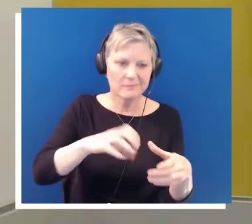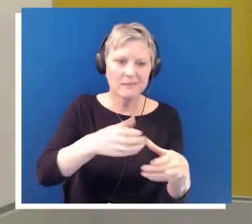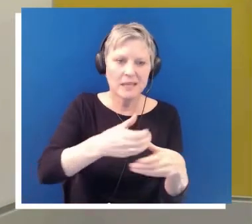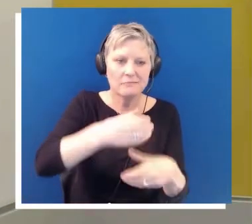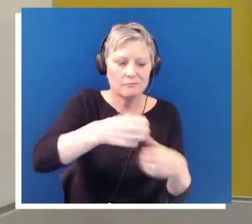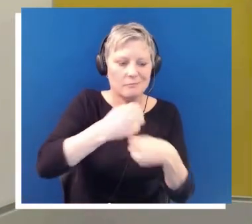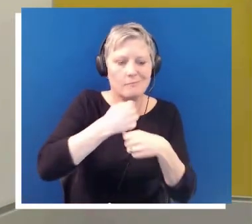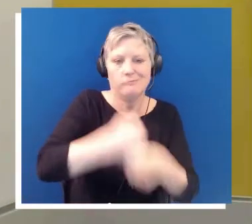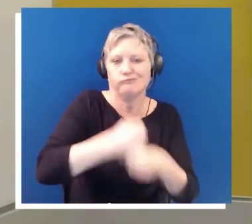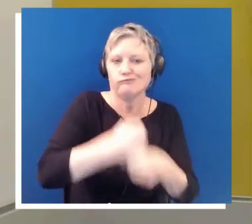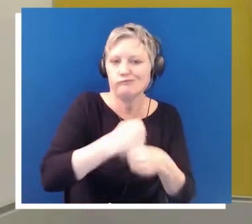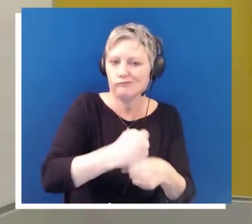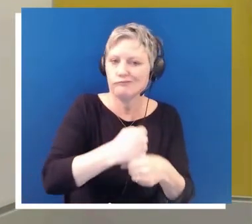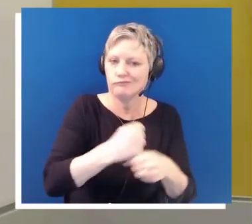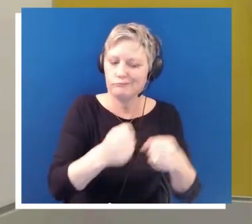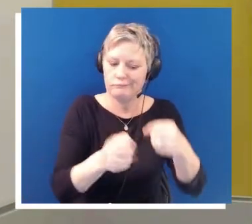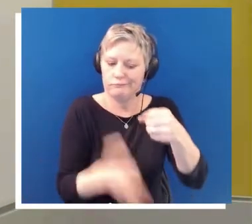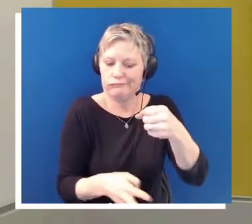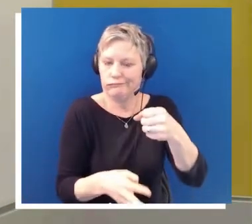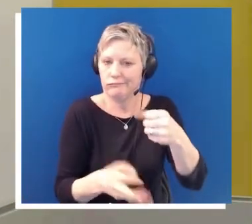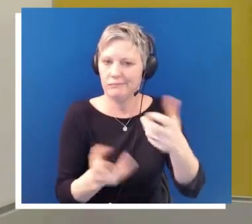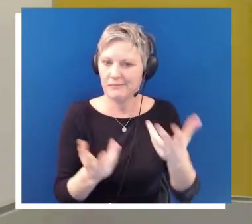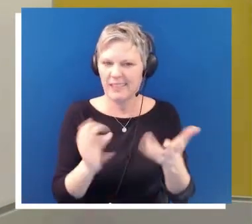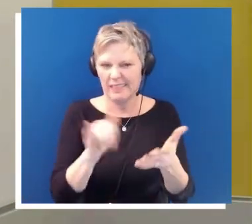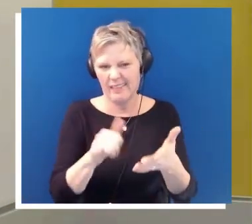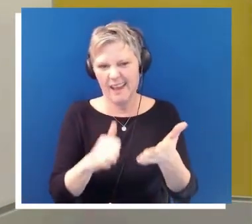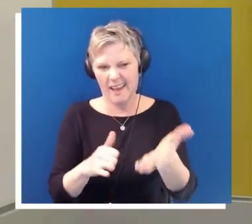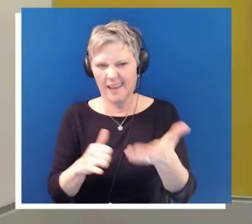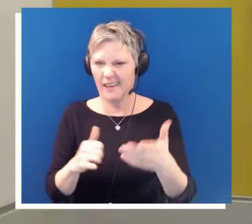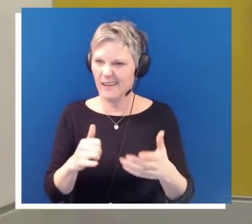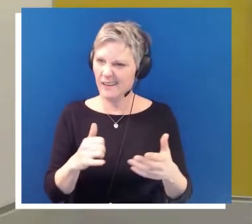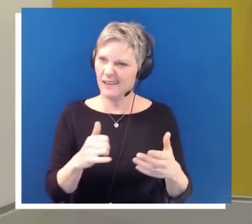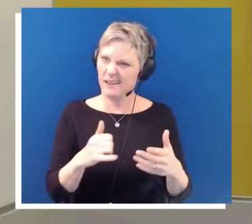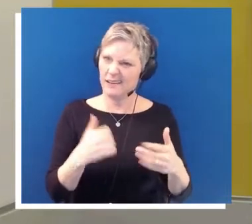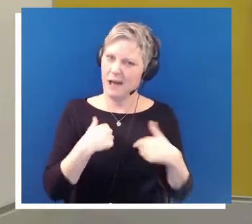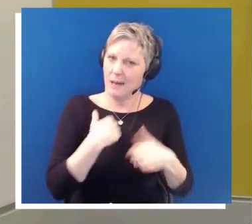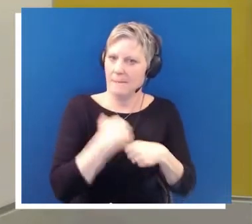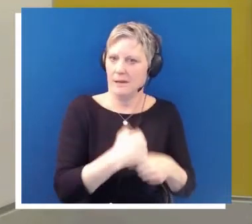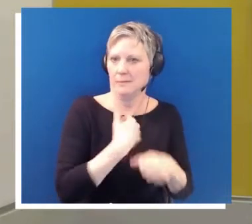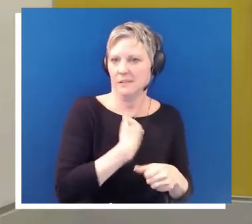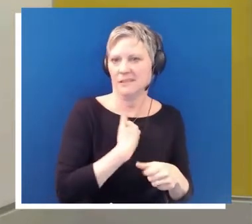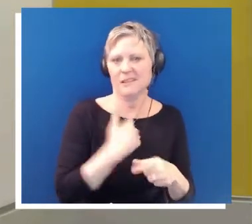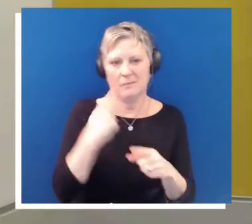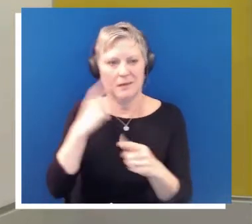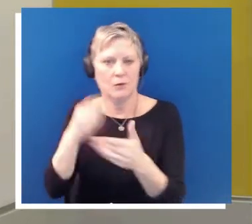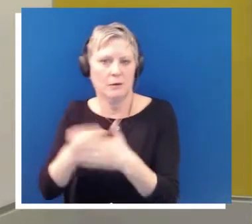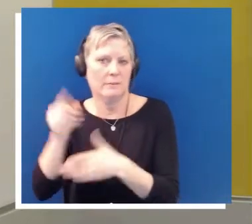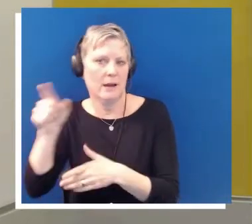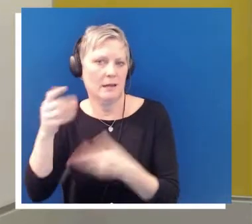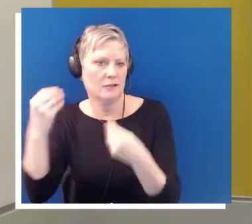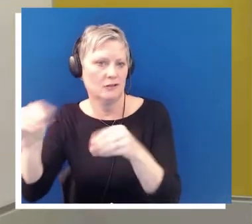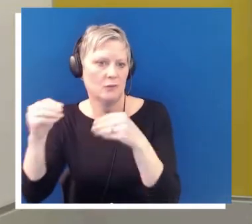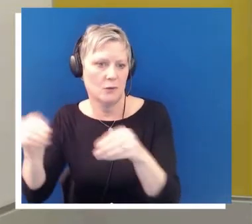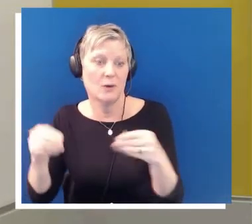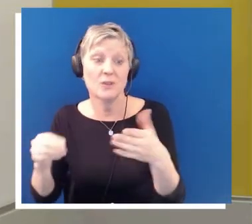them up, and this is what I end up with, is my pilau spice, okay? And I'm just going to add that right in.